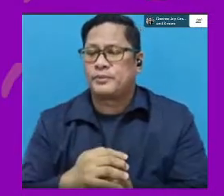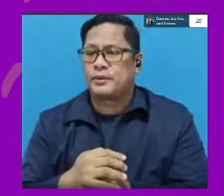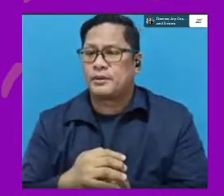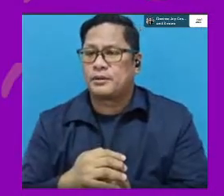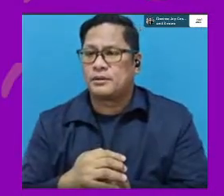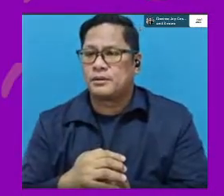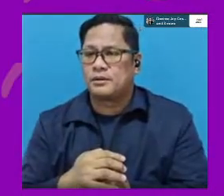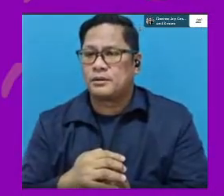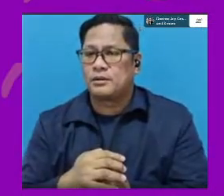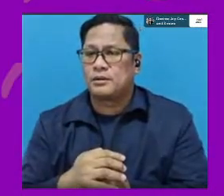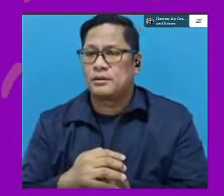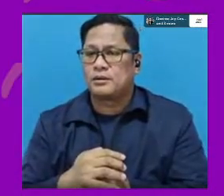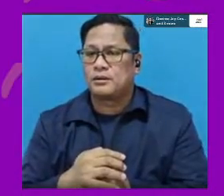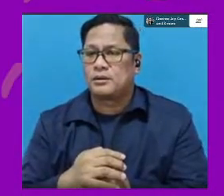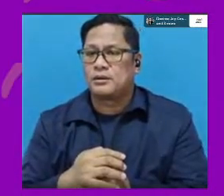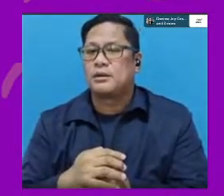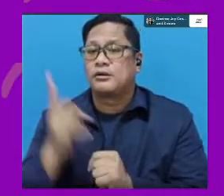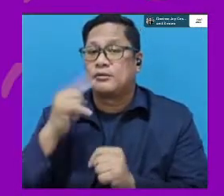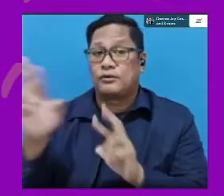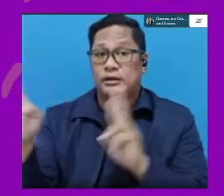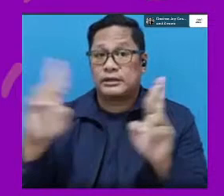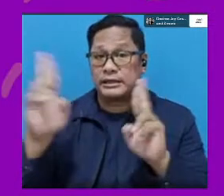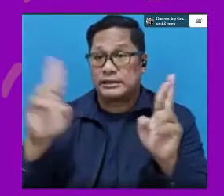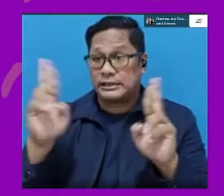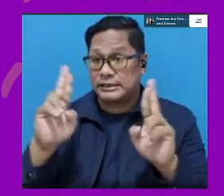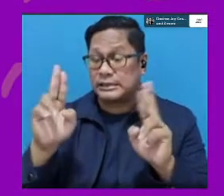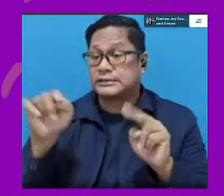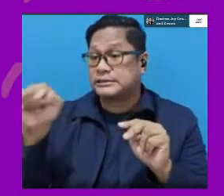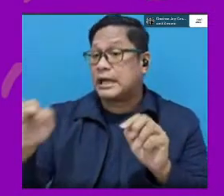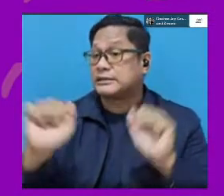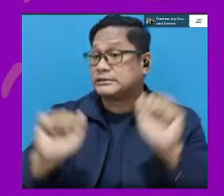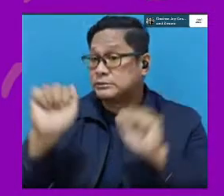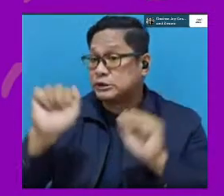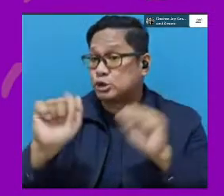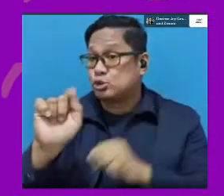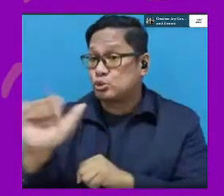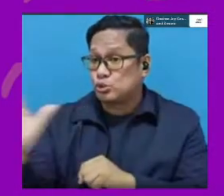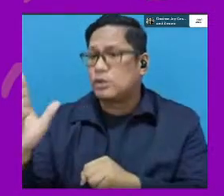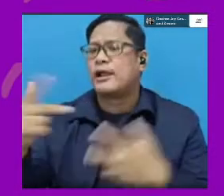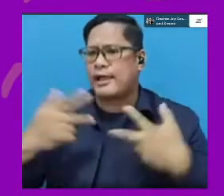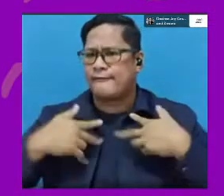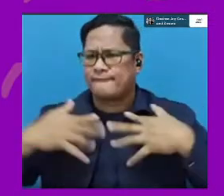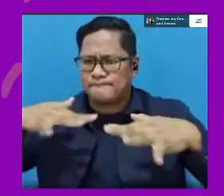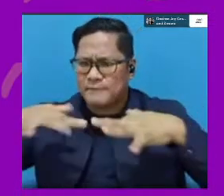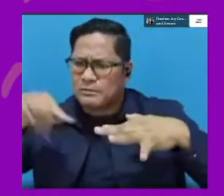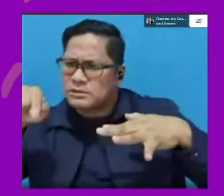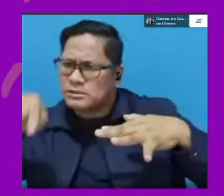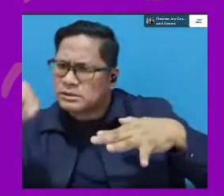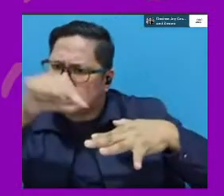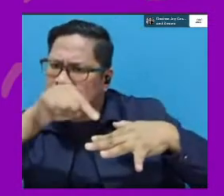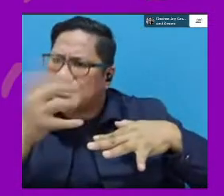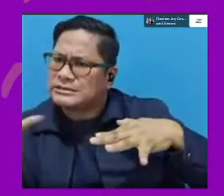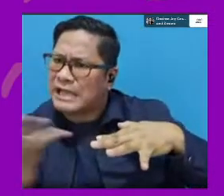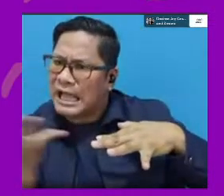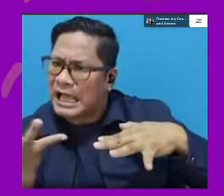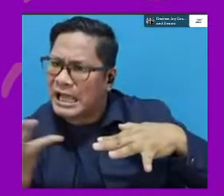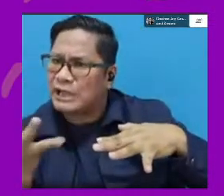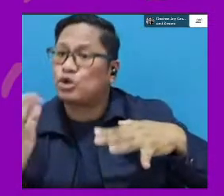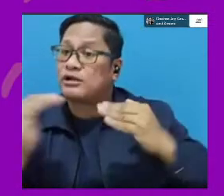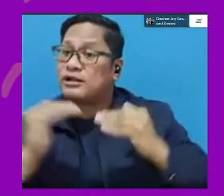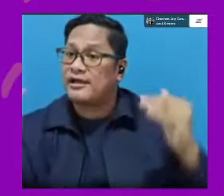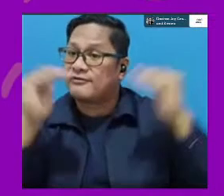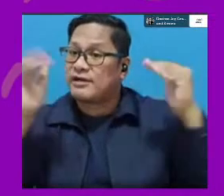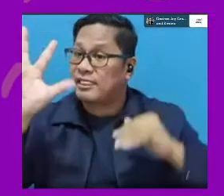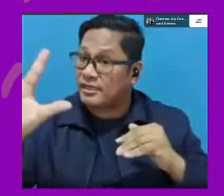part of their readiness assessment tool is that they already map out all the level 3, level